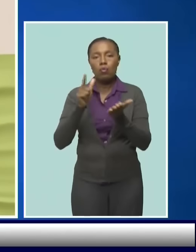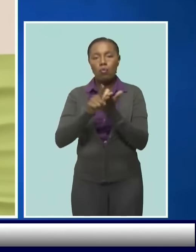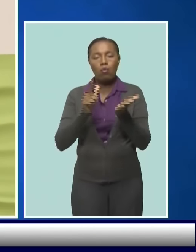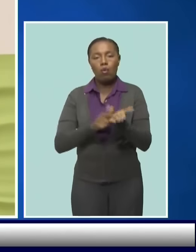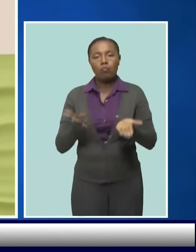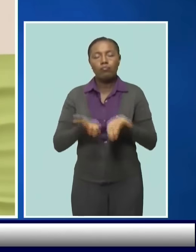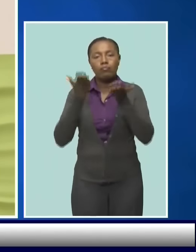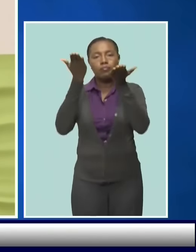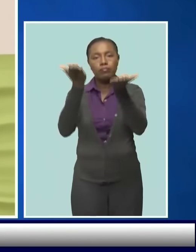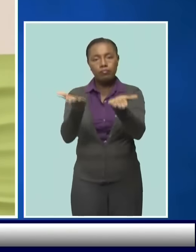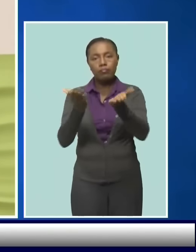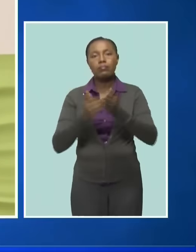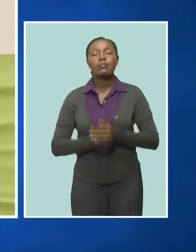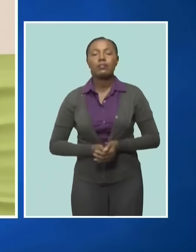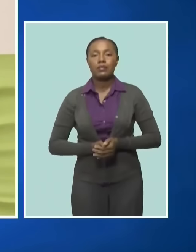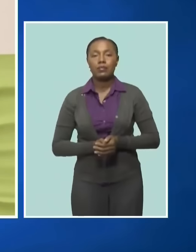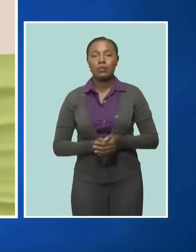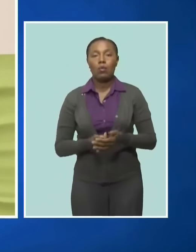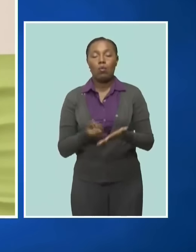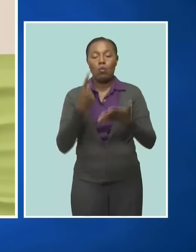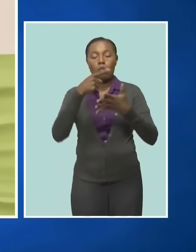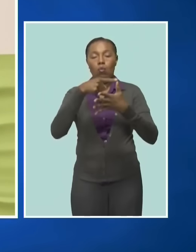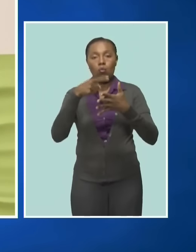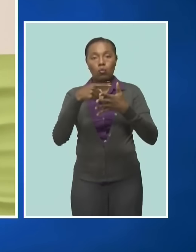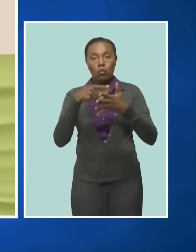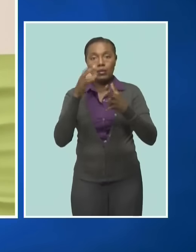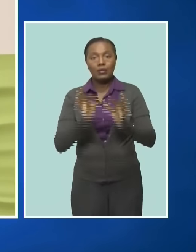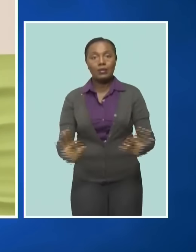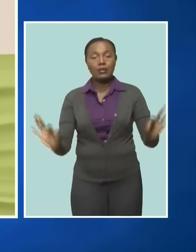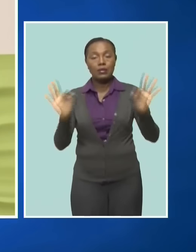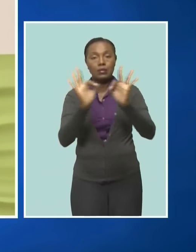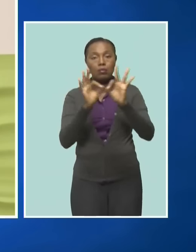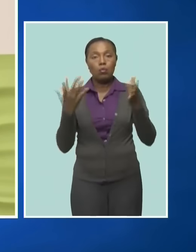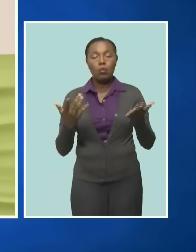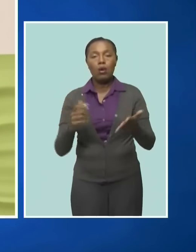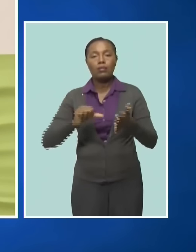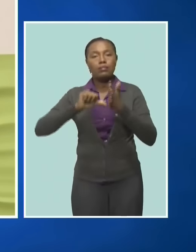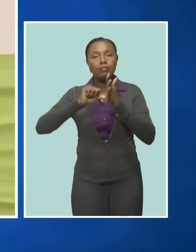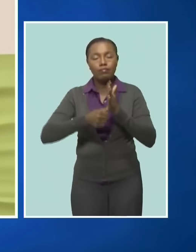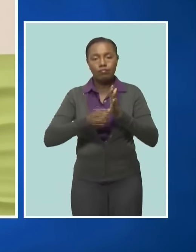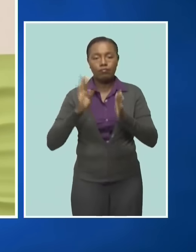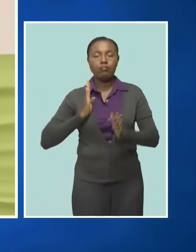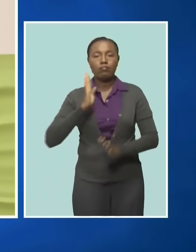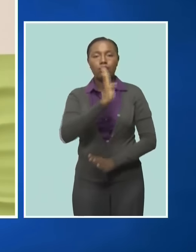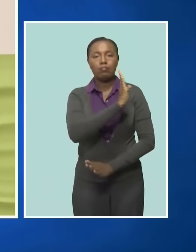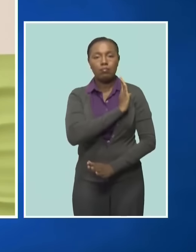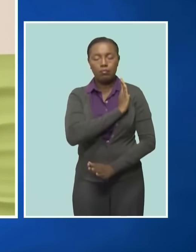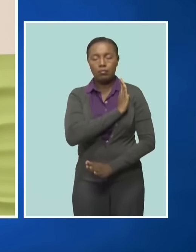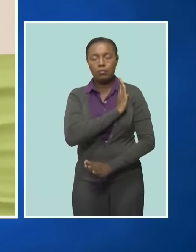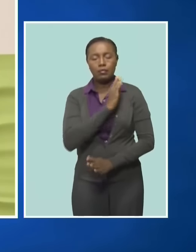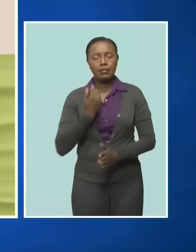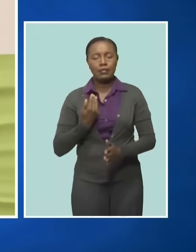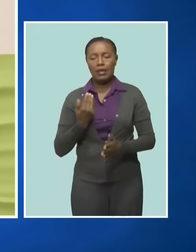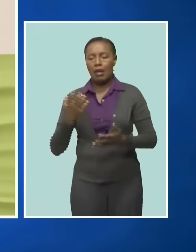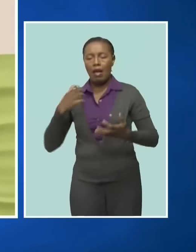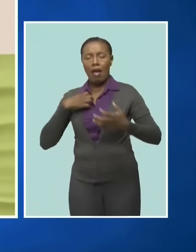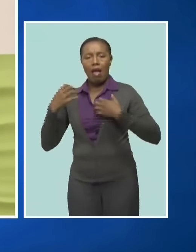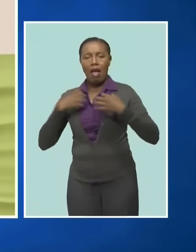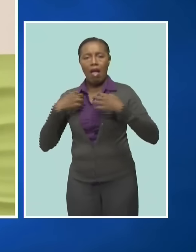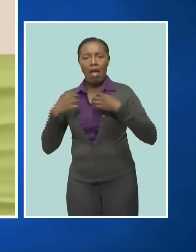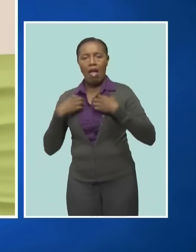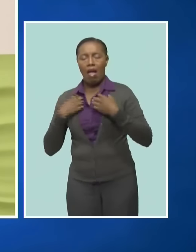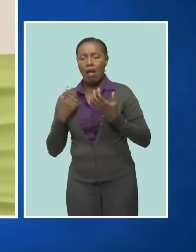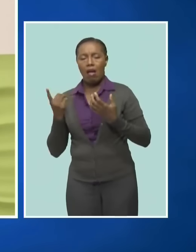legislation, and one of the things that is going to be necessary is an enforcement body, right? Who do you take complaints to